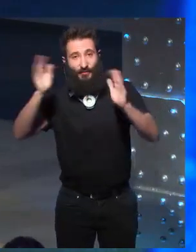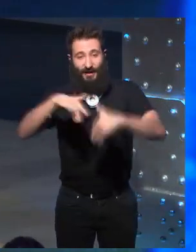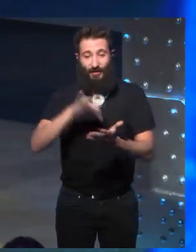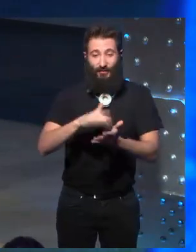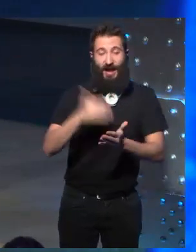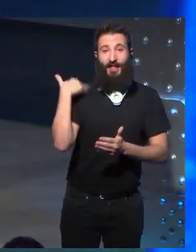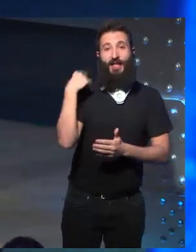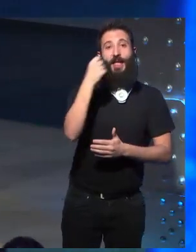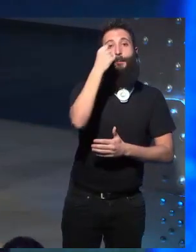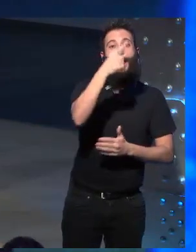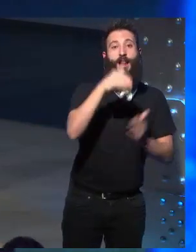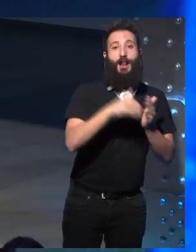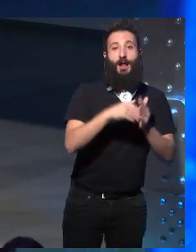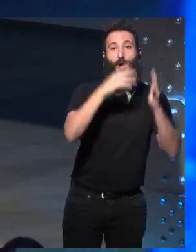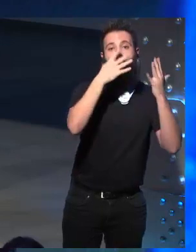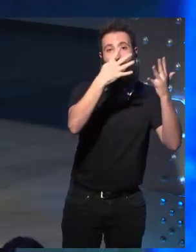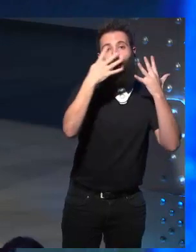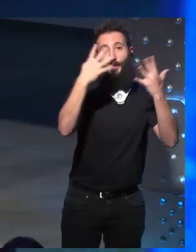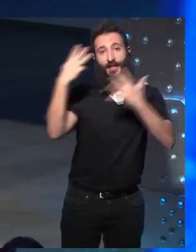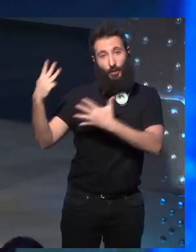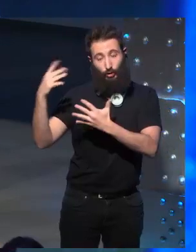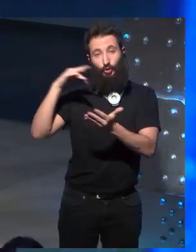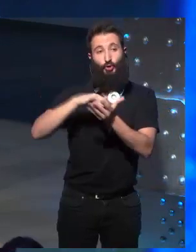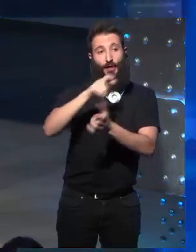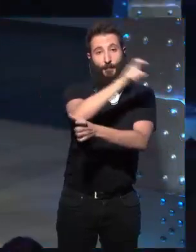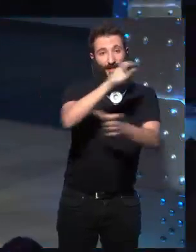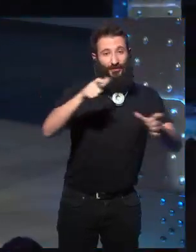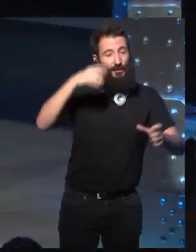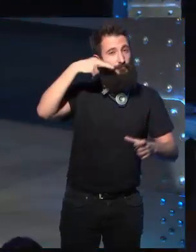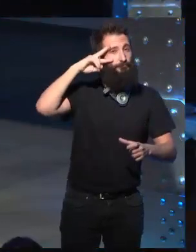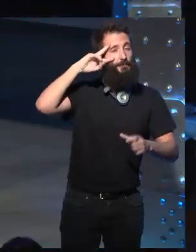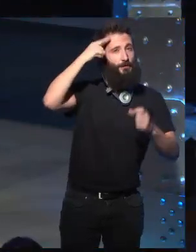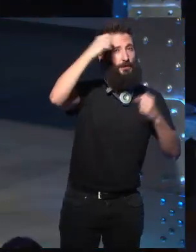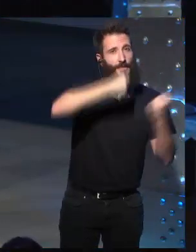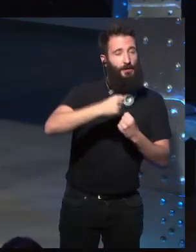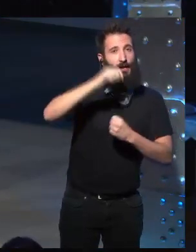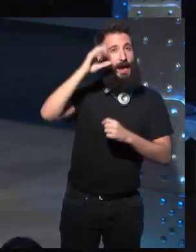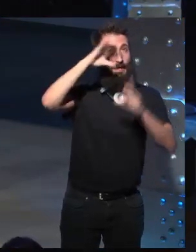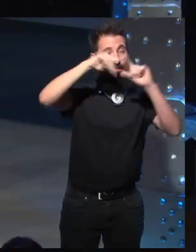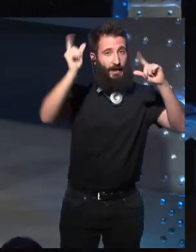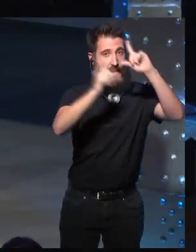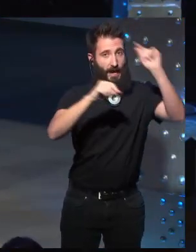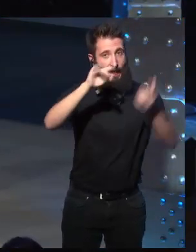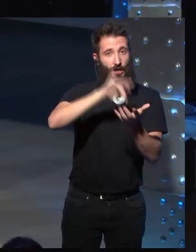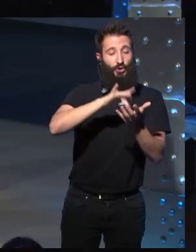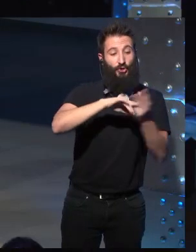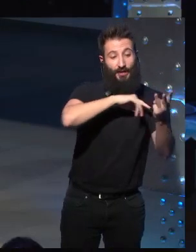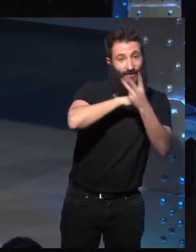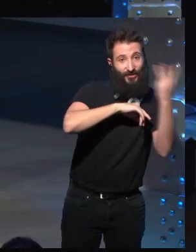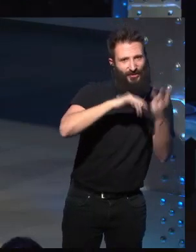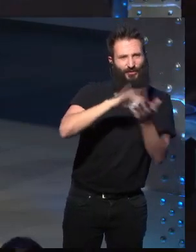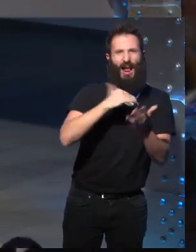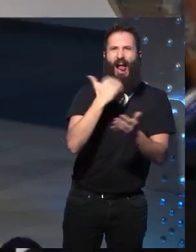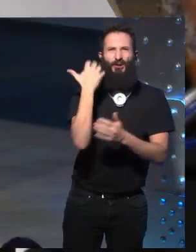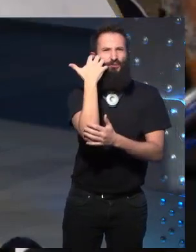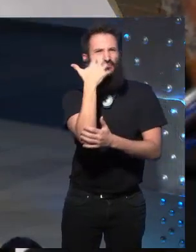1998, three astronomers called Rees, Sol, and Perlmutter, they discovered something strange. They